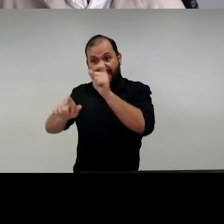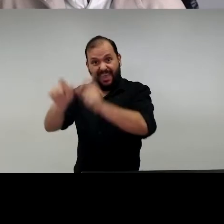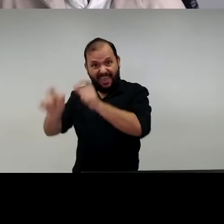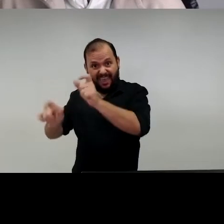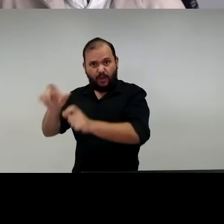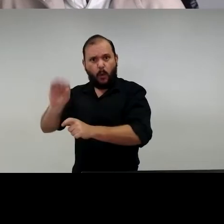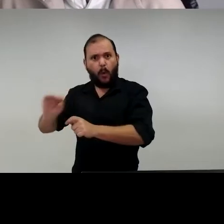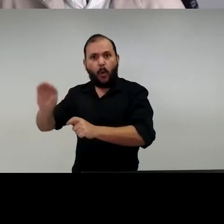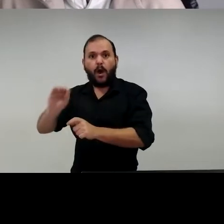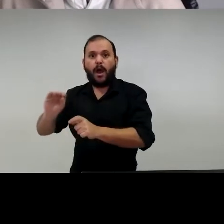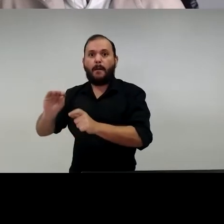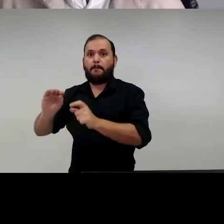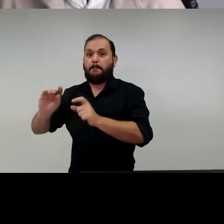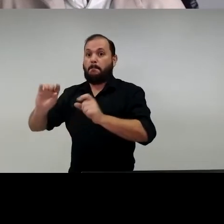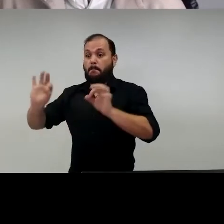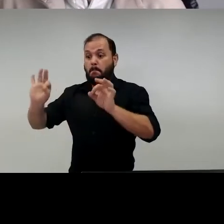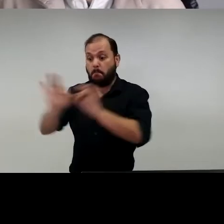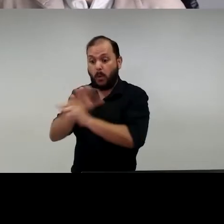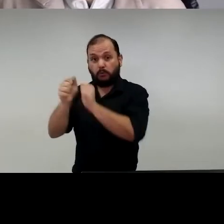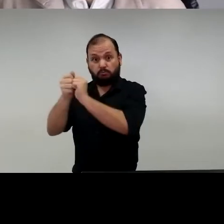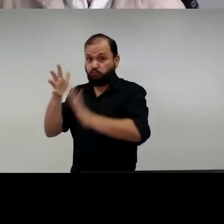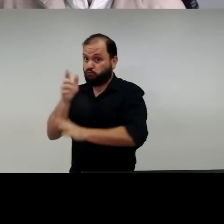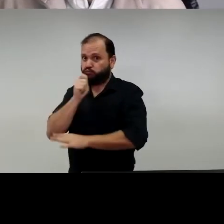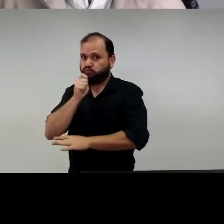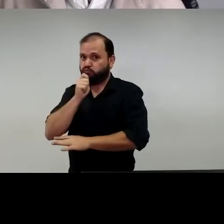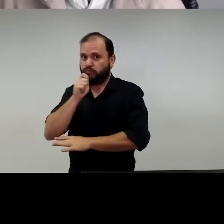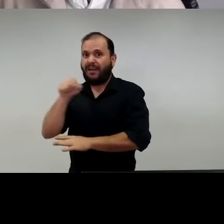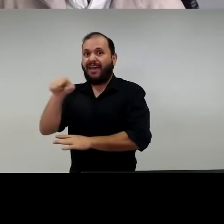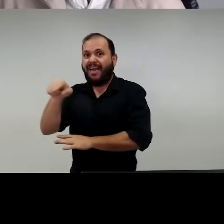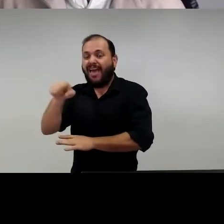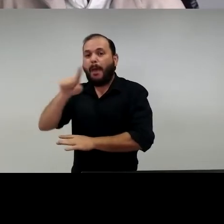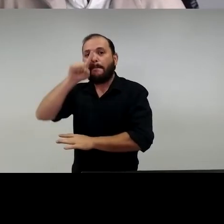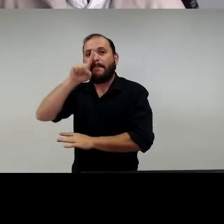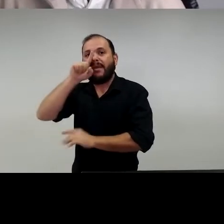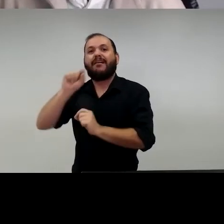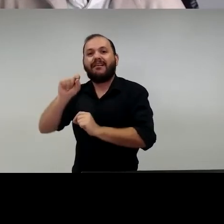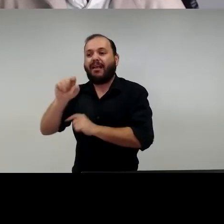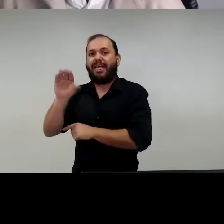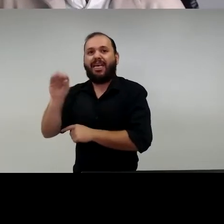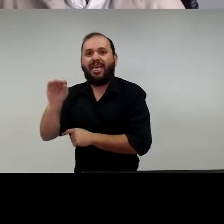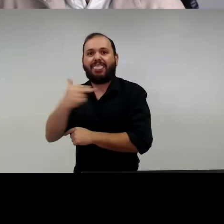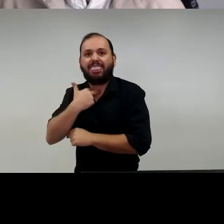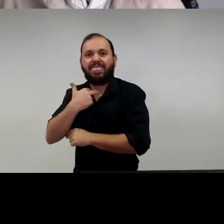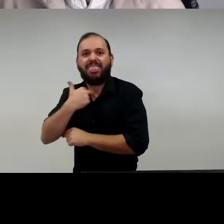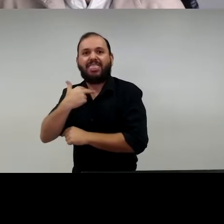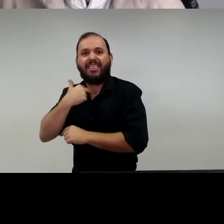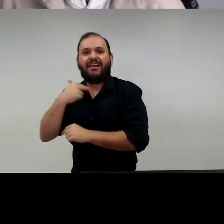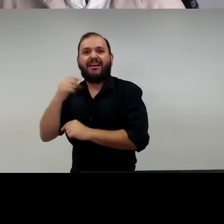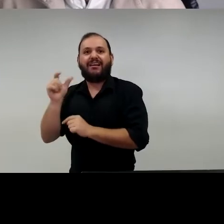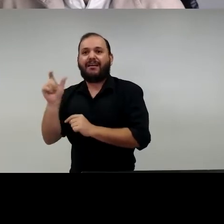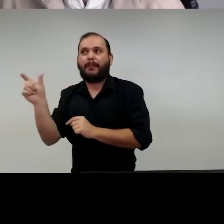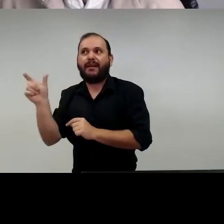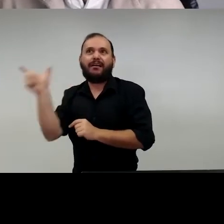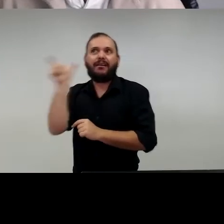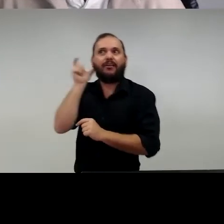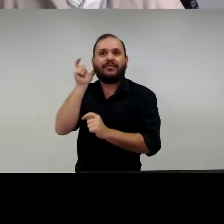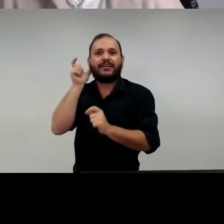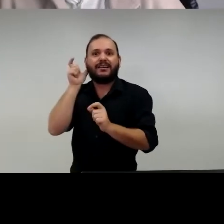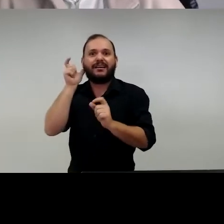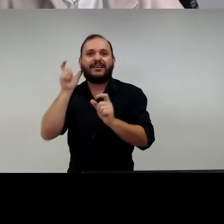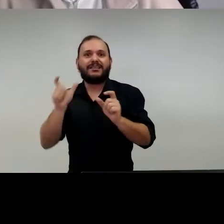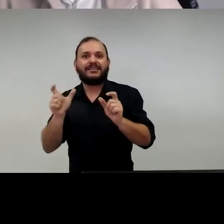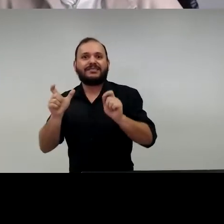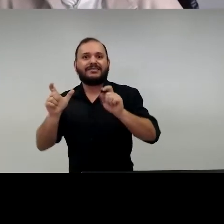trained, there's a risk of parroting, in other words, of doing word-for-word translation instead